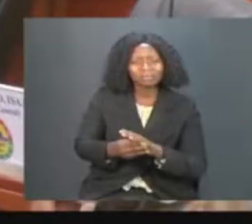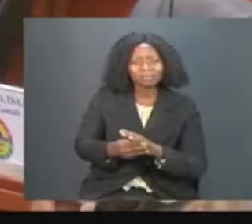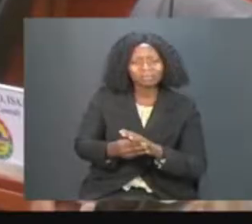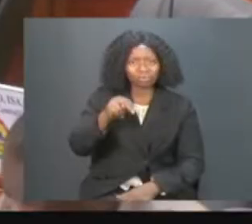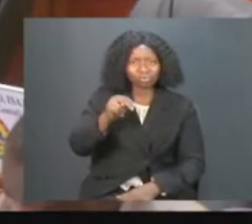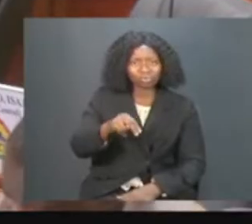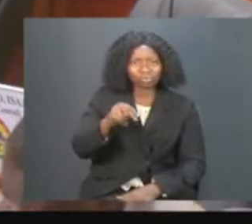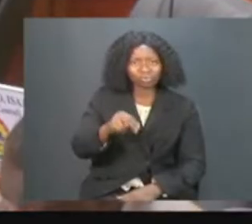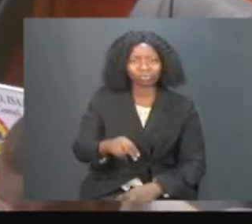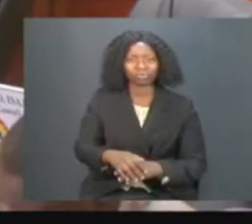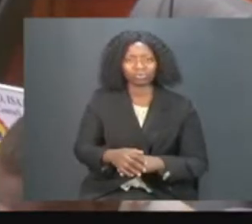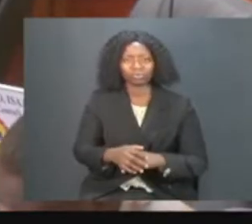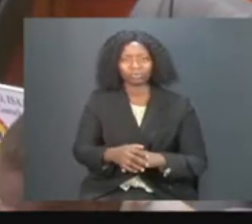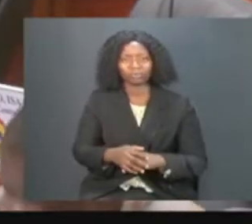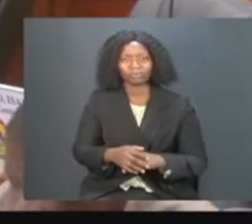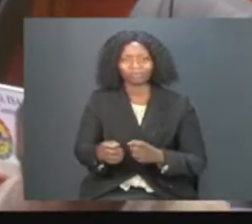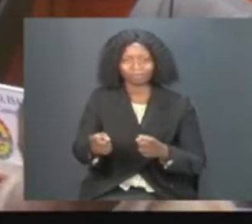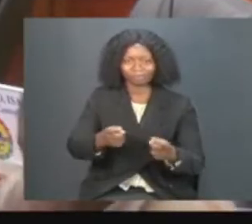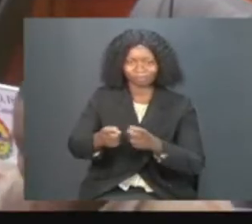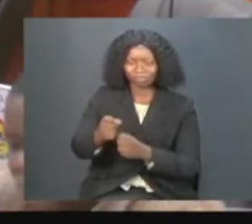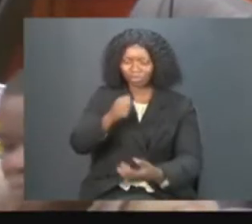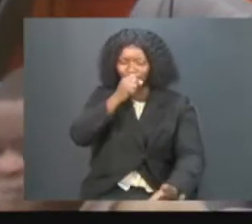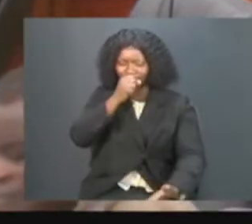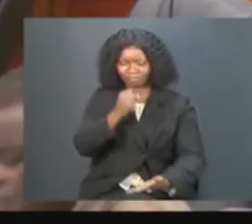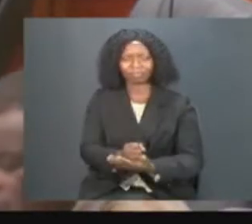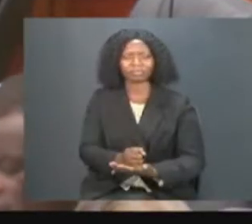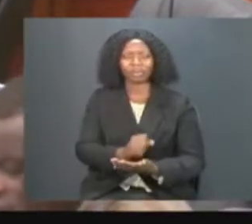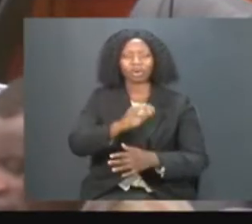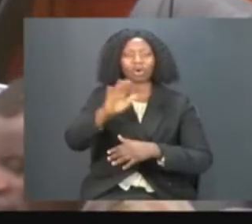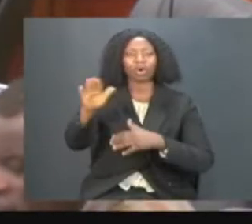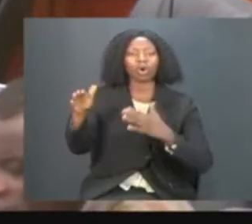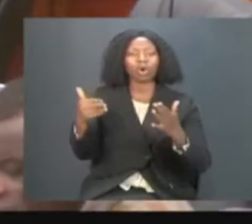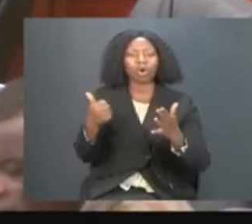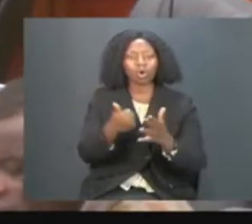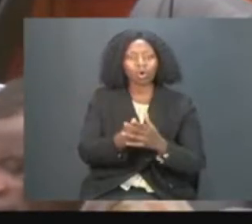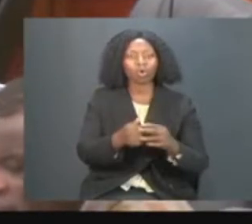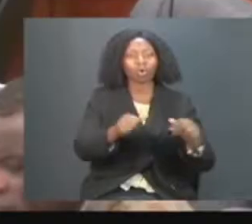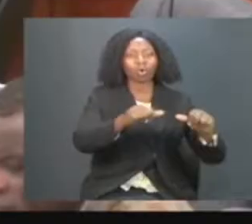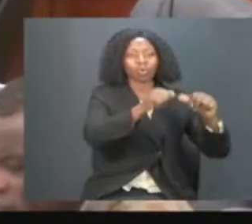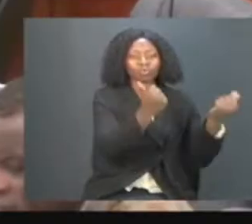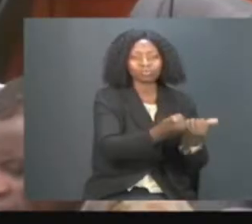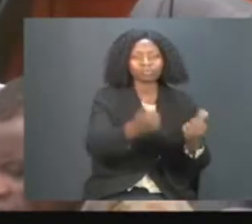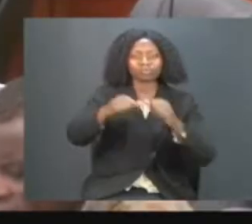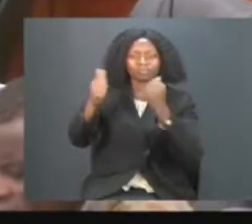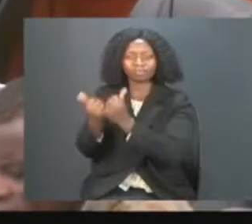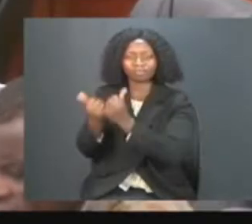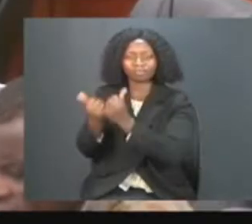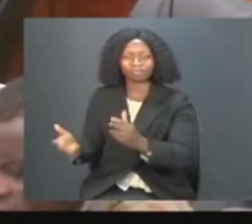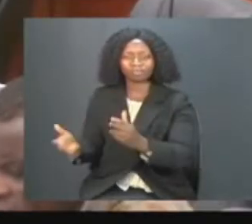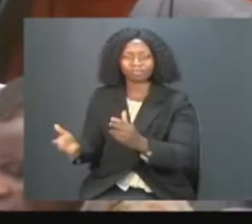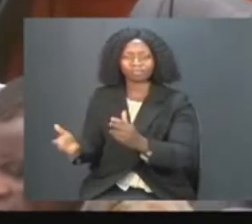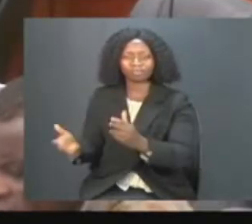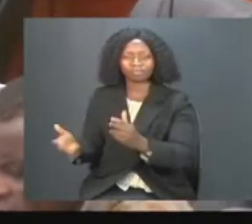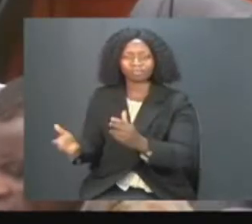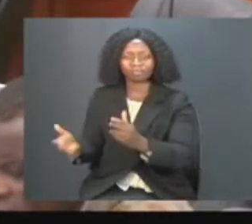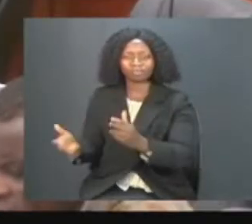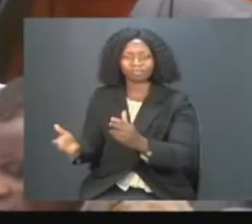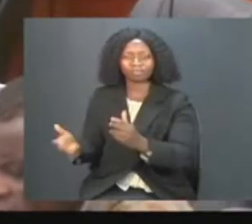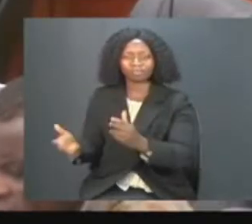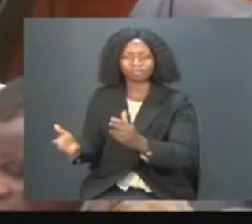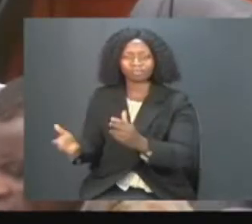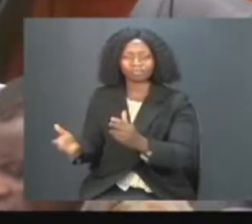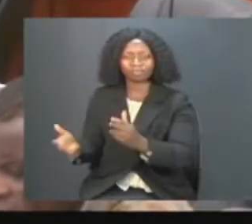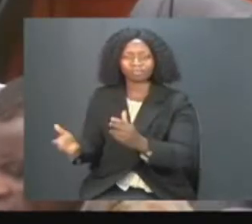an activity mechanism to ensure that all the agencies that are participating in implementing that authority or